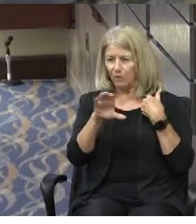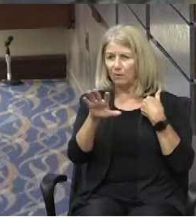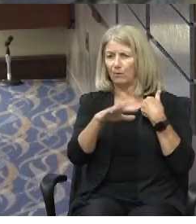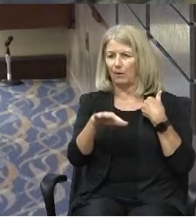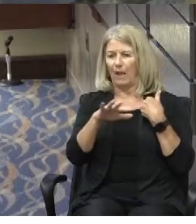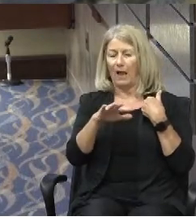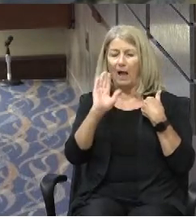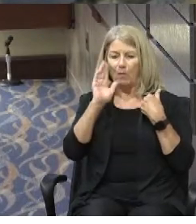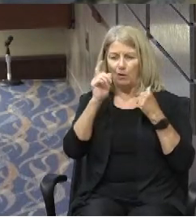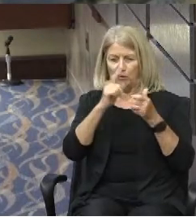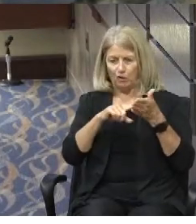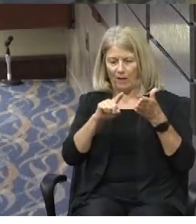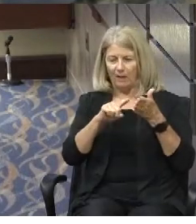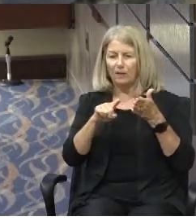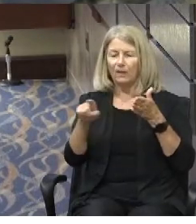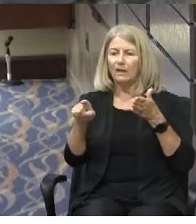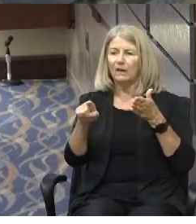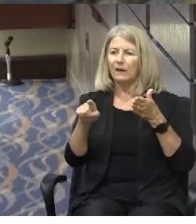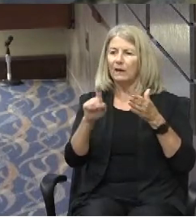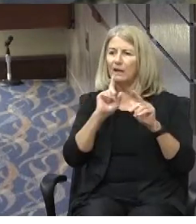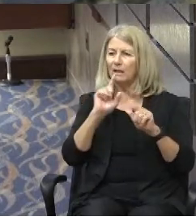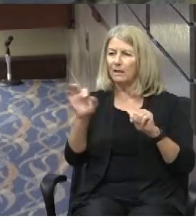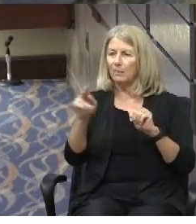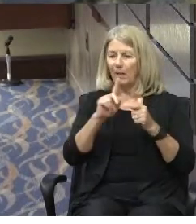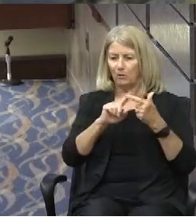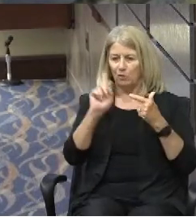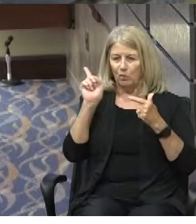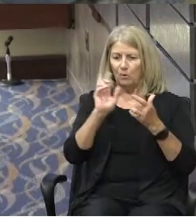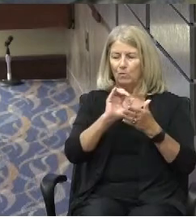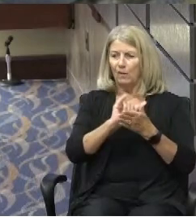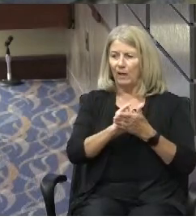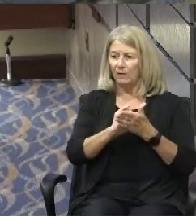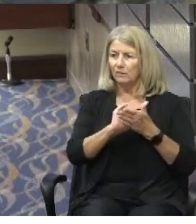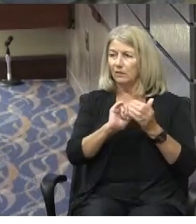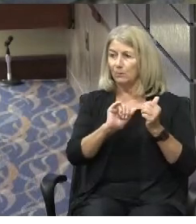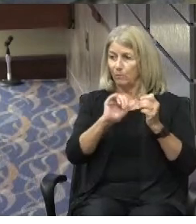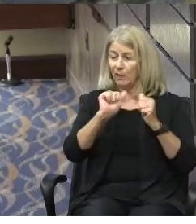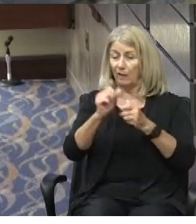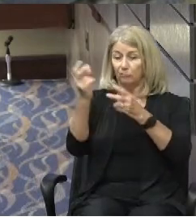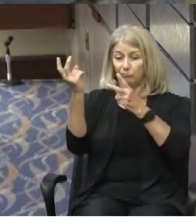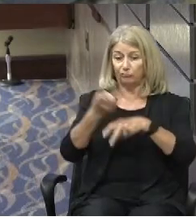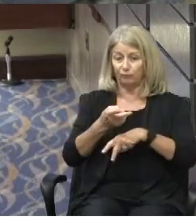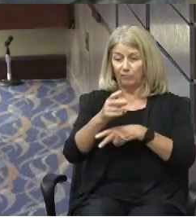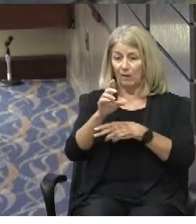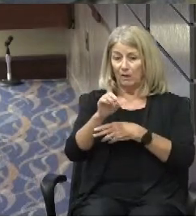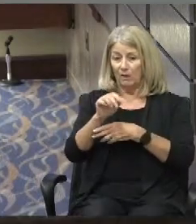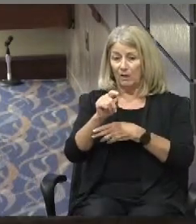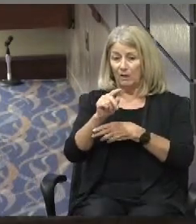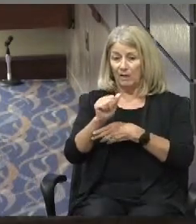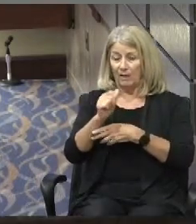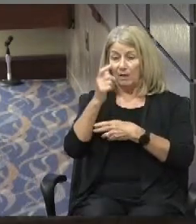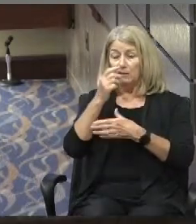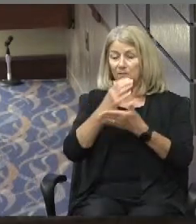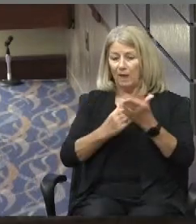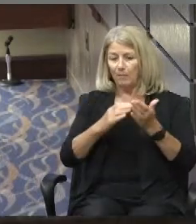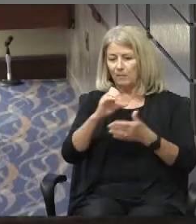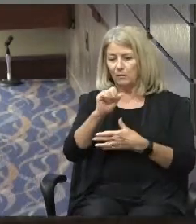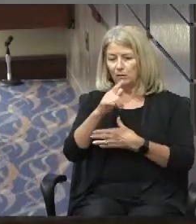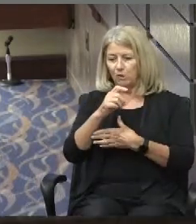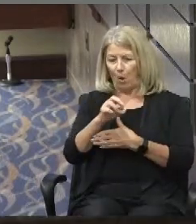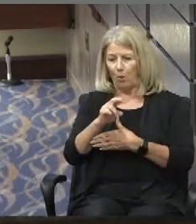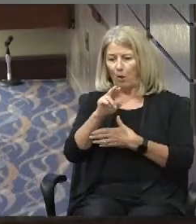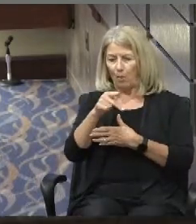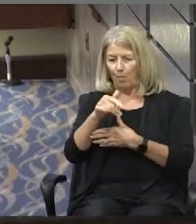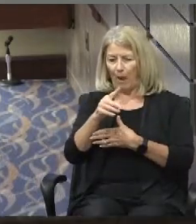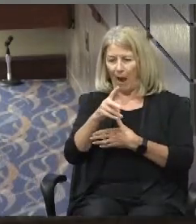you. And those actually store data, so we can download the data from that slide. And aren't some of them solar powered also? Yes, they are solar. Just seems like,